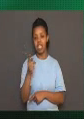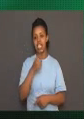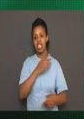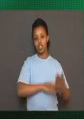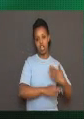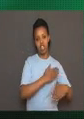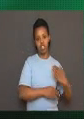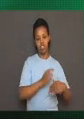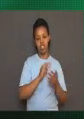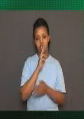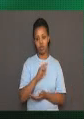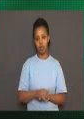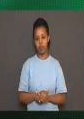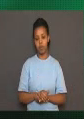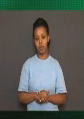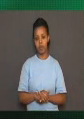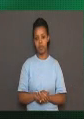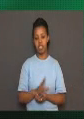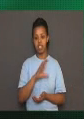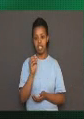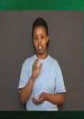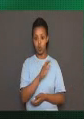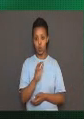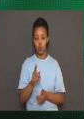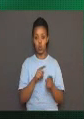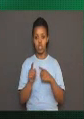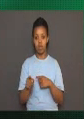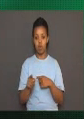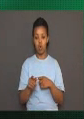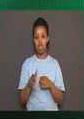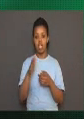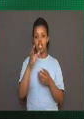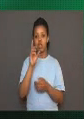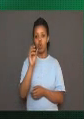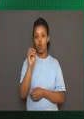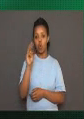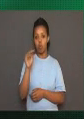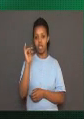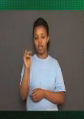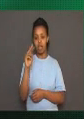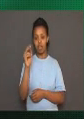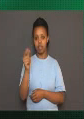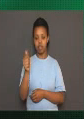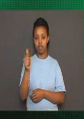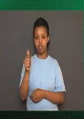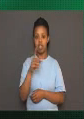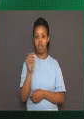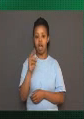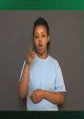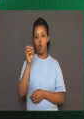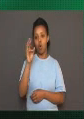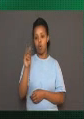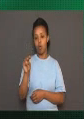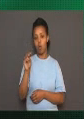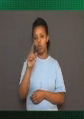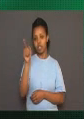generation. The offspring of the dominant and homozygous round and yellow